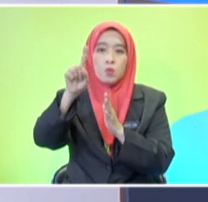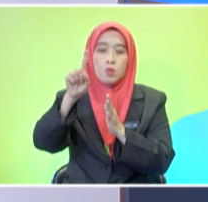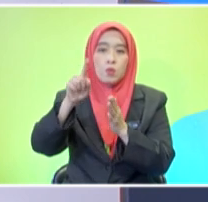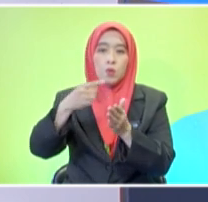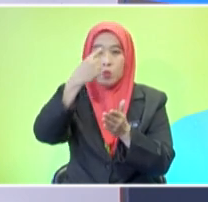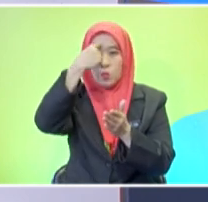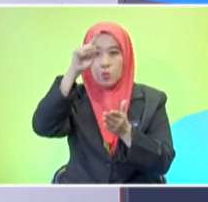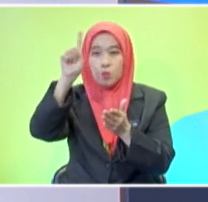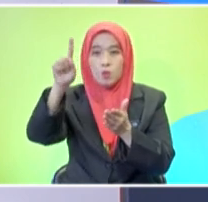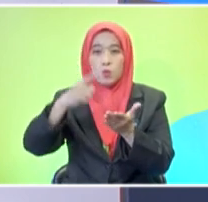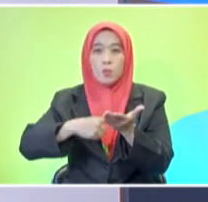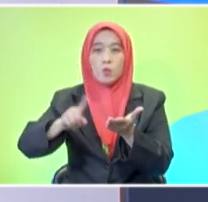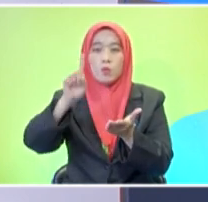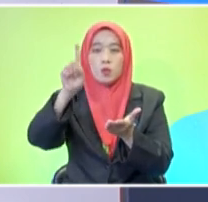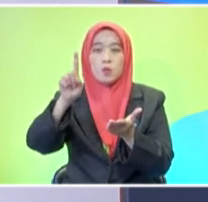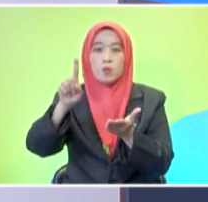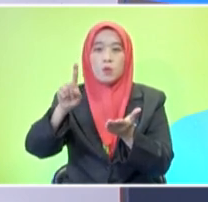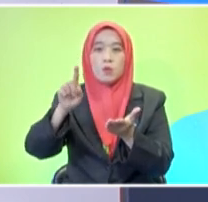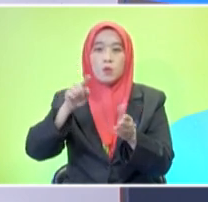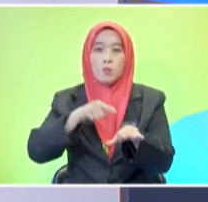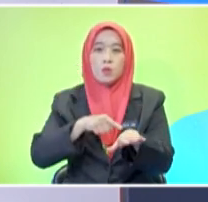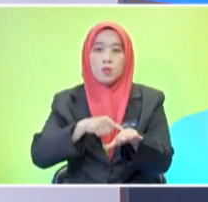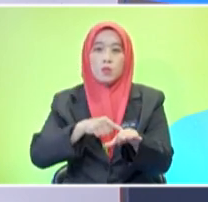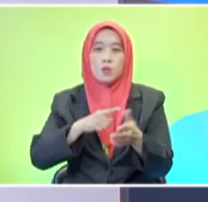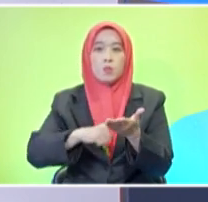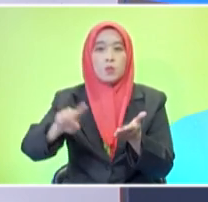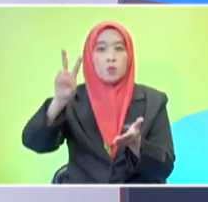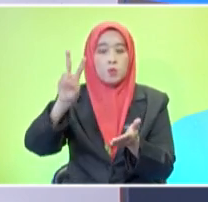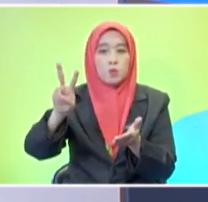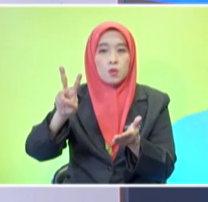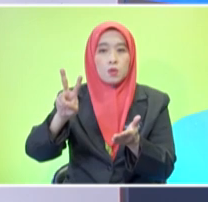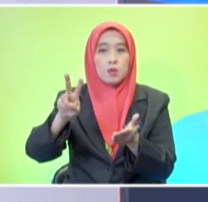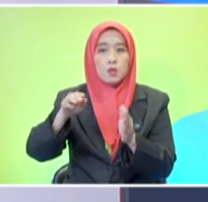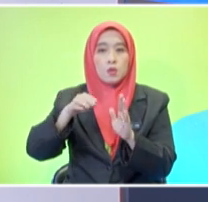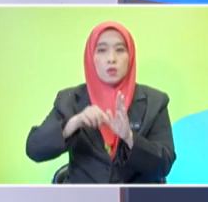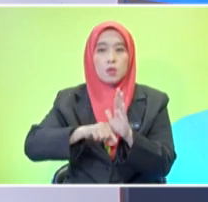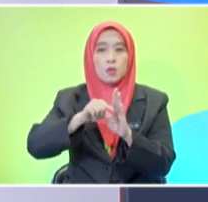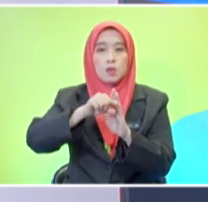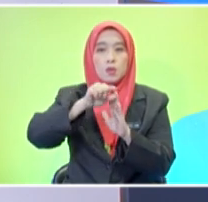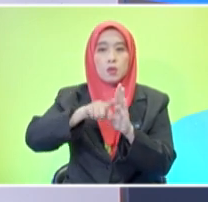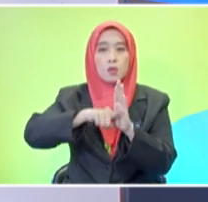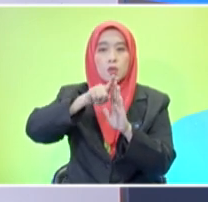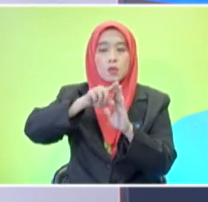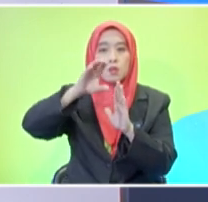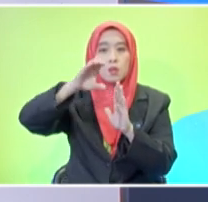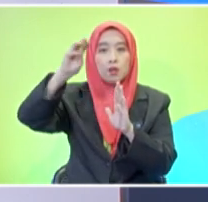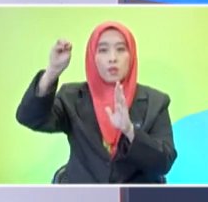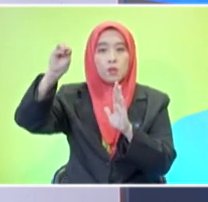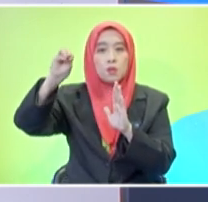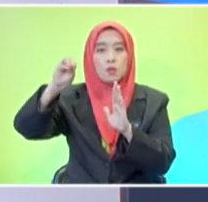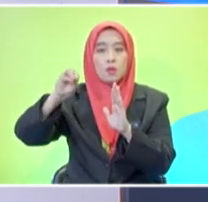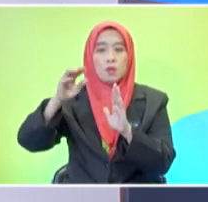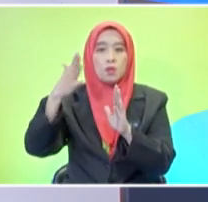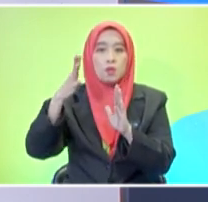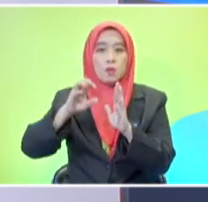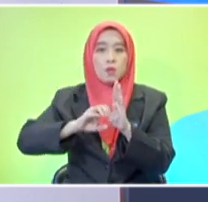And during the second week, it is 10 centimeter tall. And for the third week, it is 15